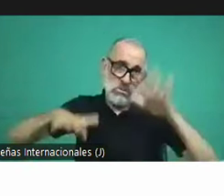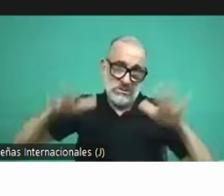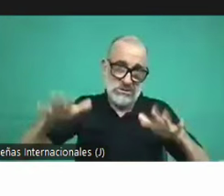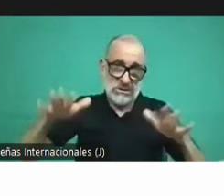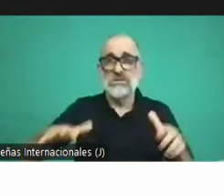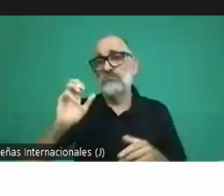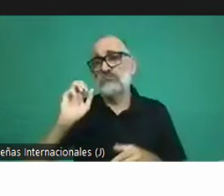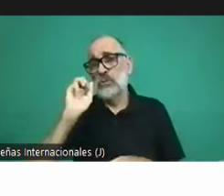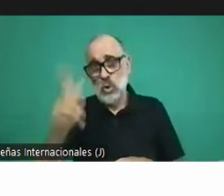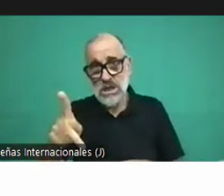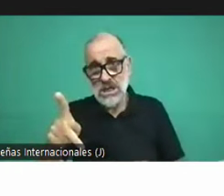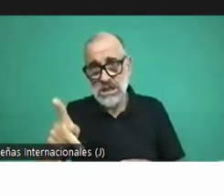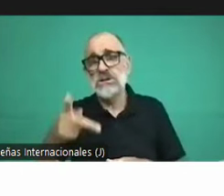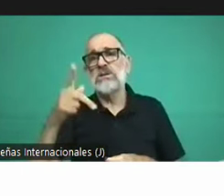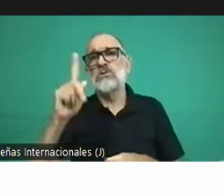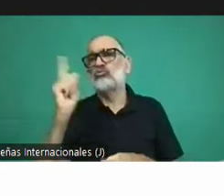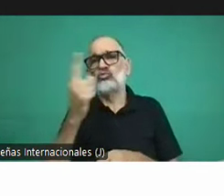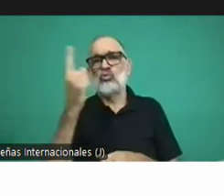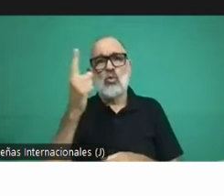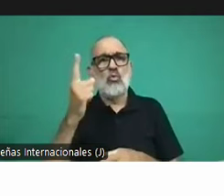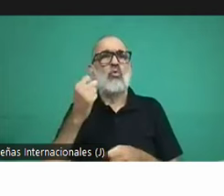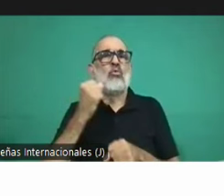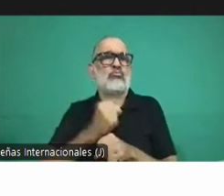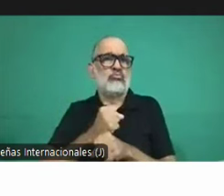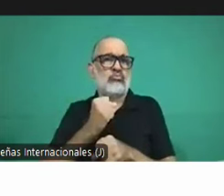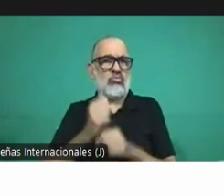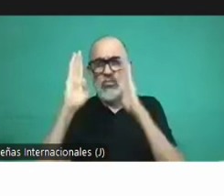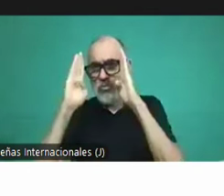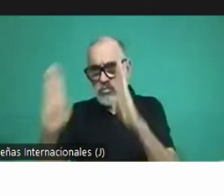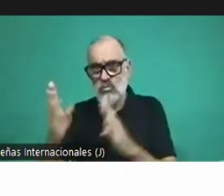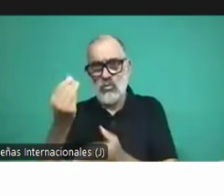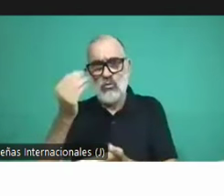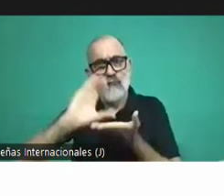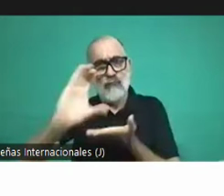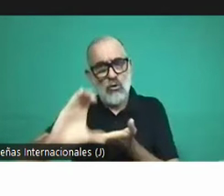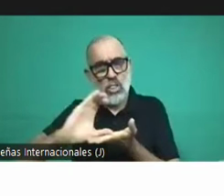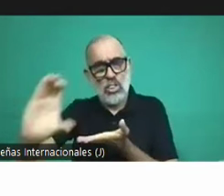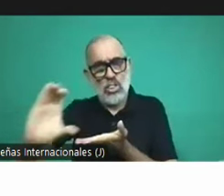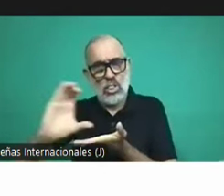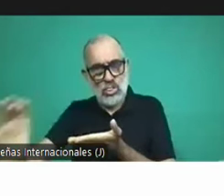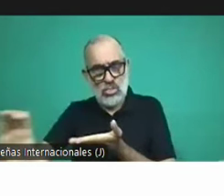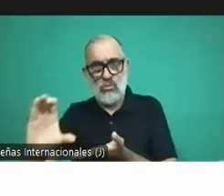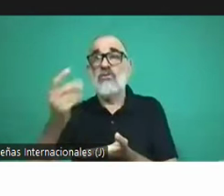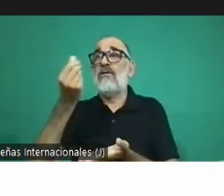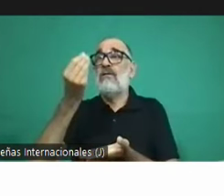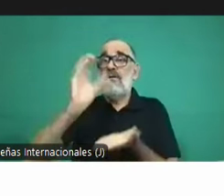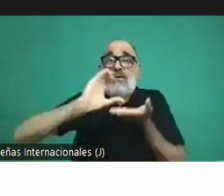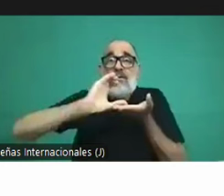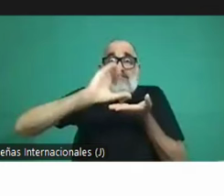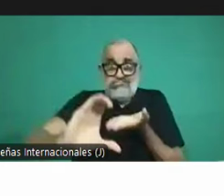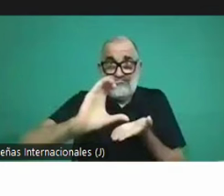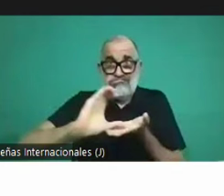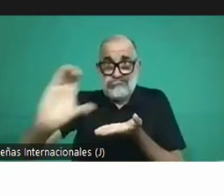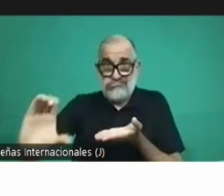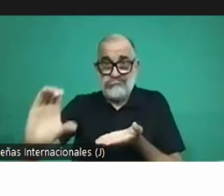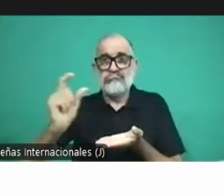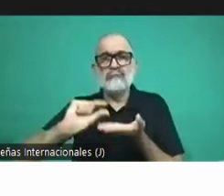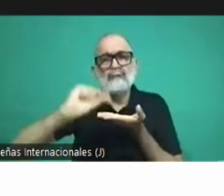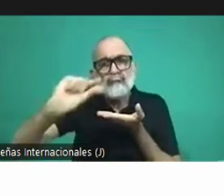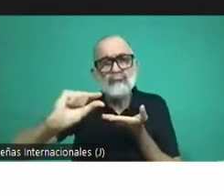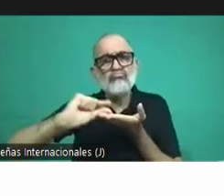ente is only canalizador de as an a fondos. channeling agent Y of the este fondo funds, financia a través de and la this cuota fund salud finances que se throughout this combina quota de una that cápita is aportada combined